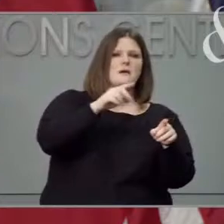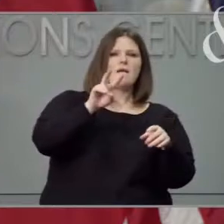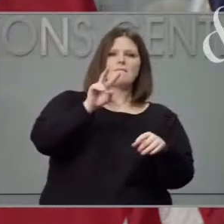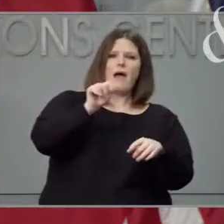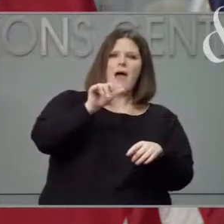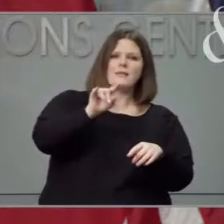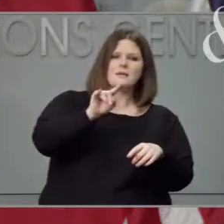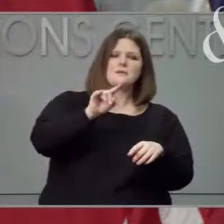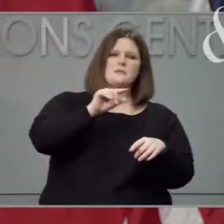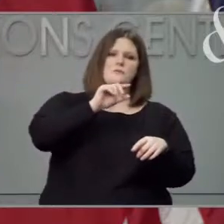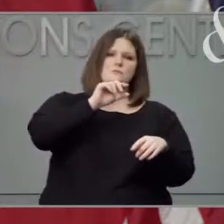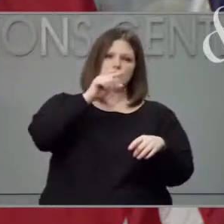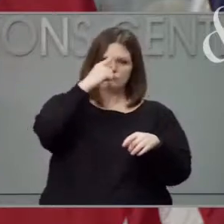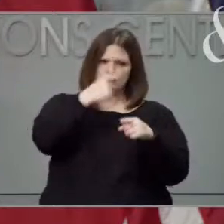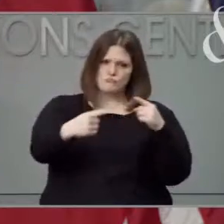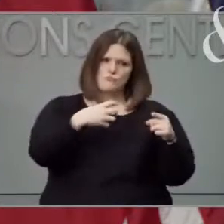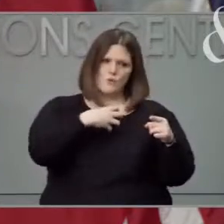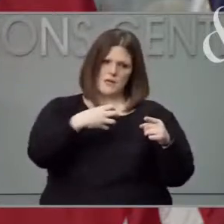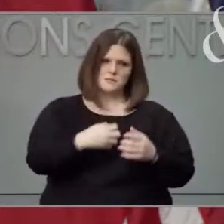protest.